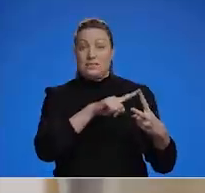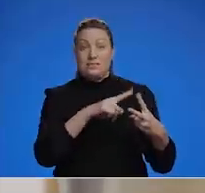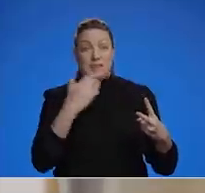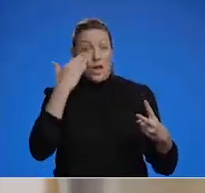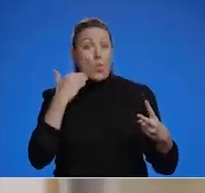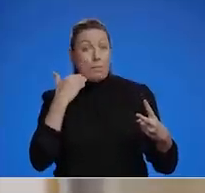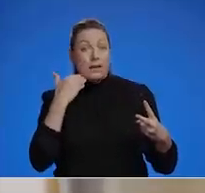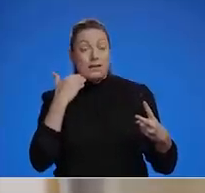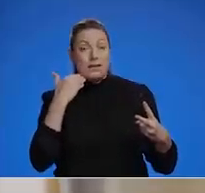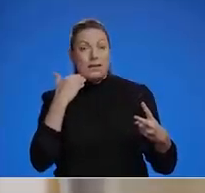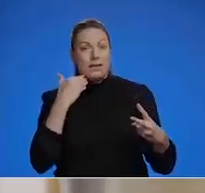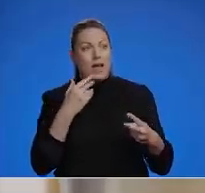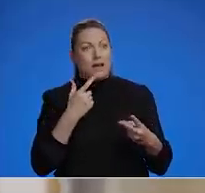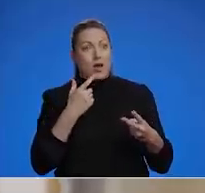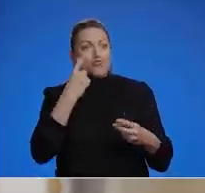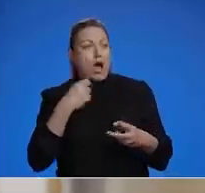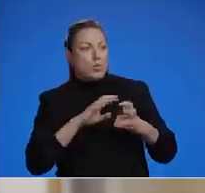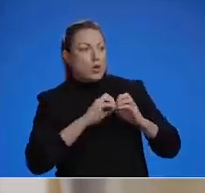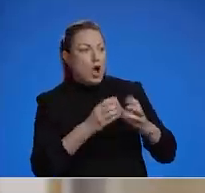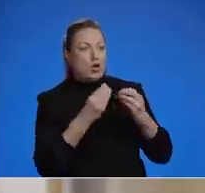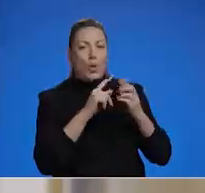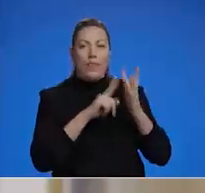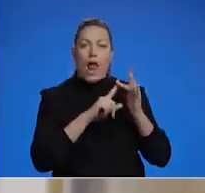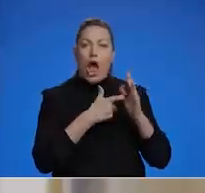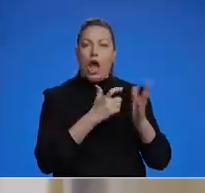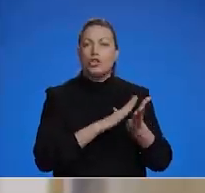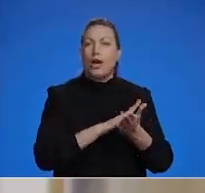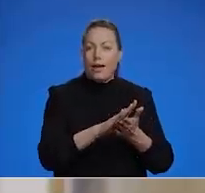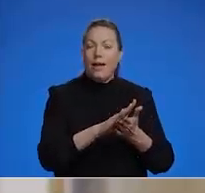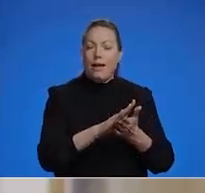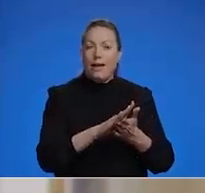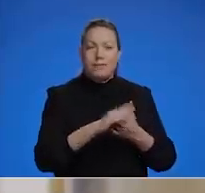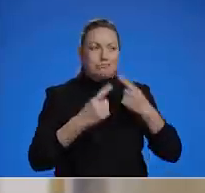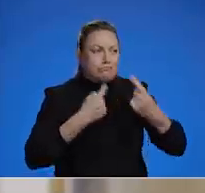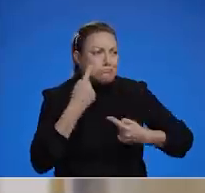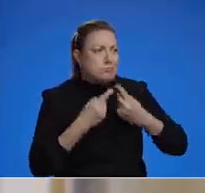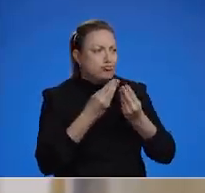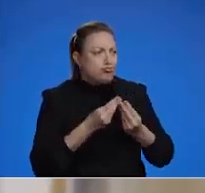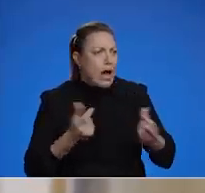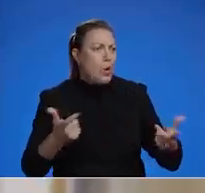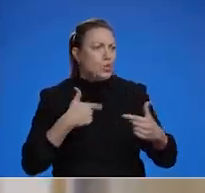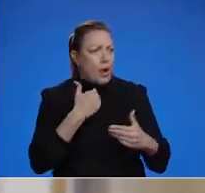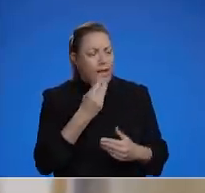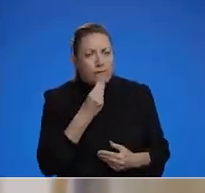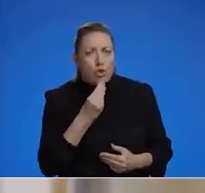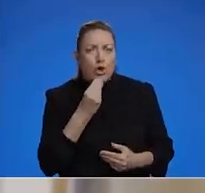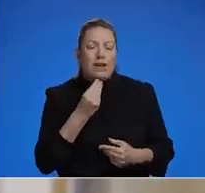also reasoned with Elijah about her situation before she eventually made a leap of faith.